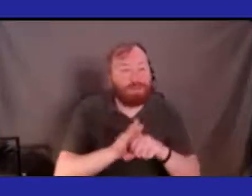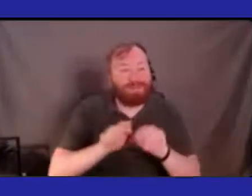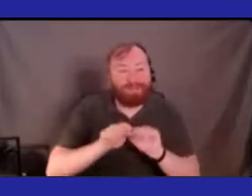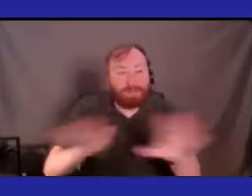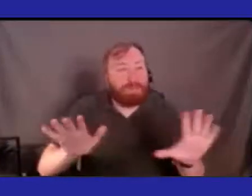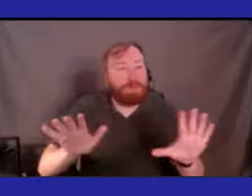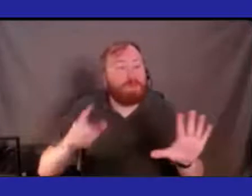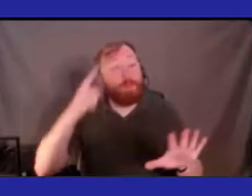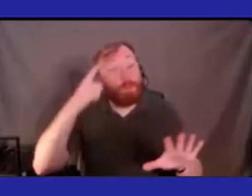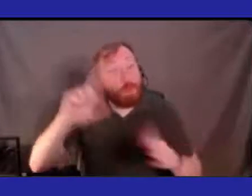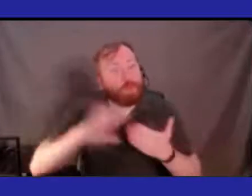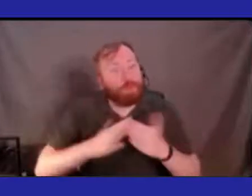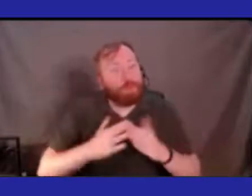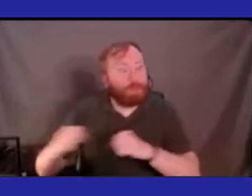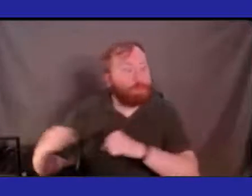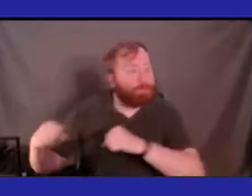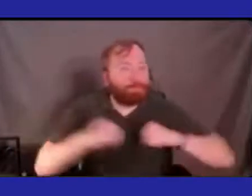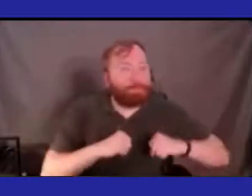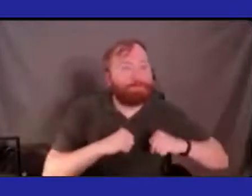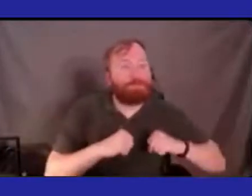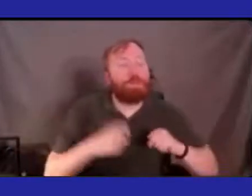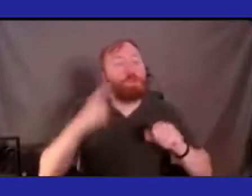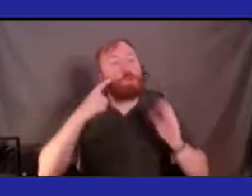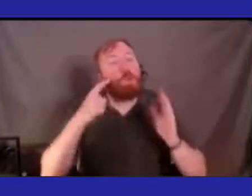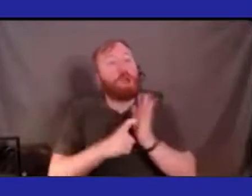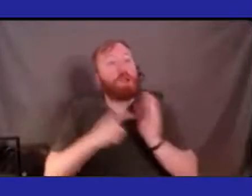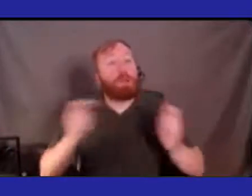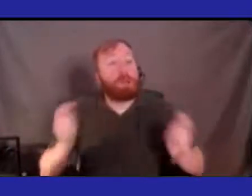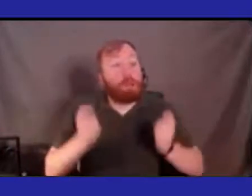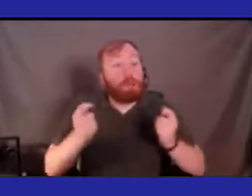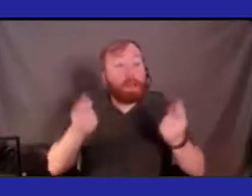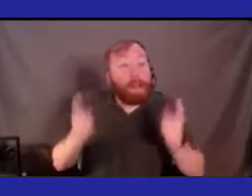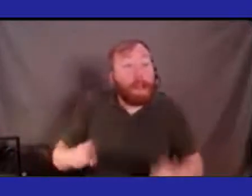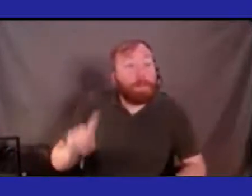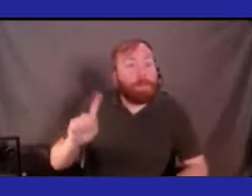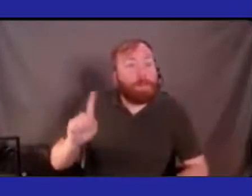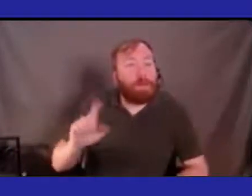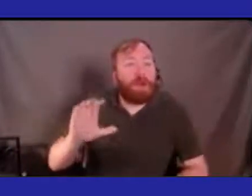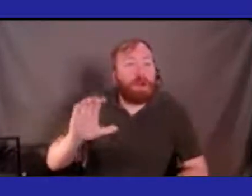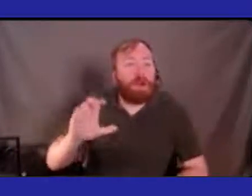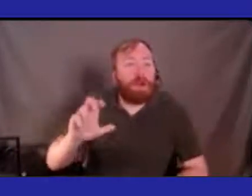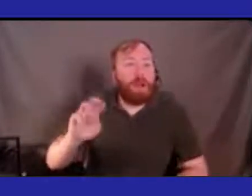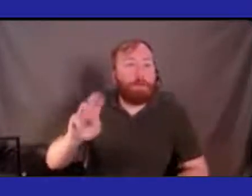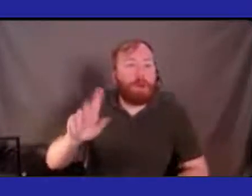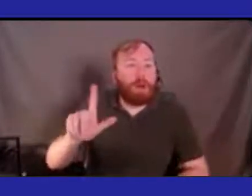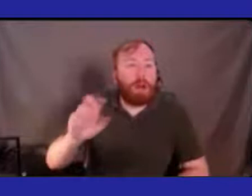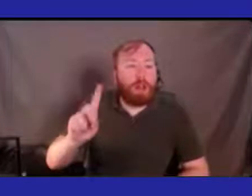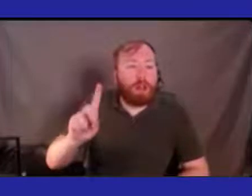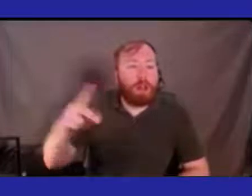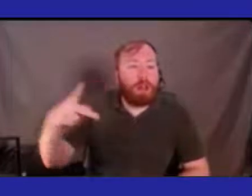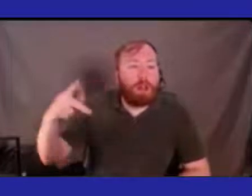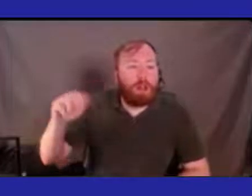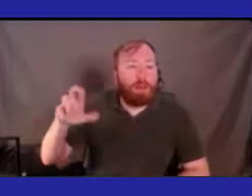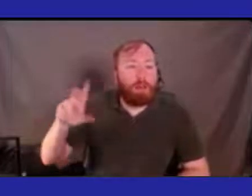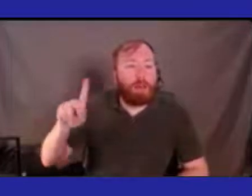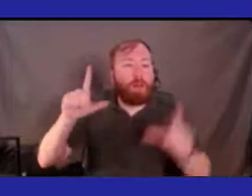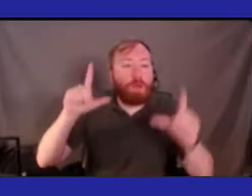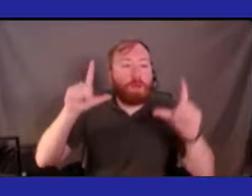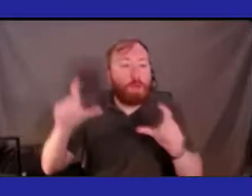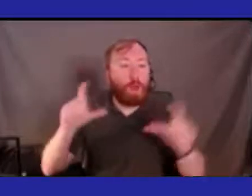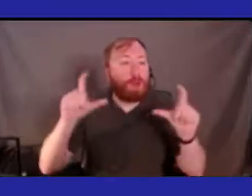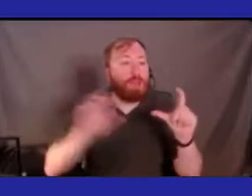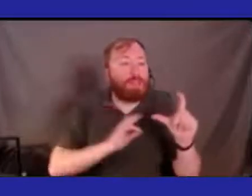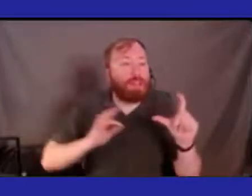community safe. The recognition ceremony was held at Commodore Park where the photos of Cumberland staff was